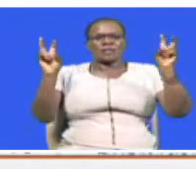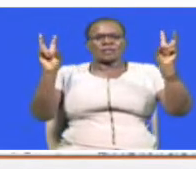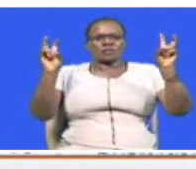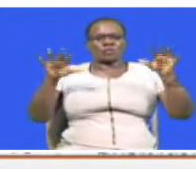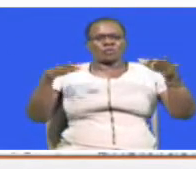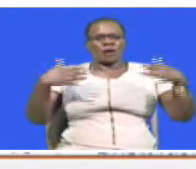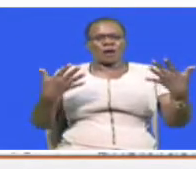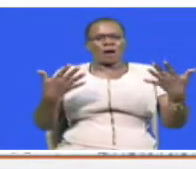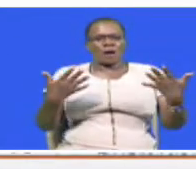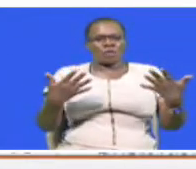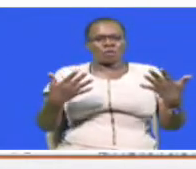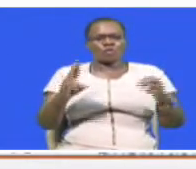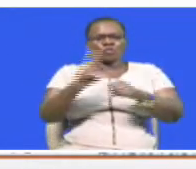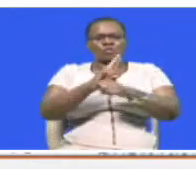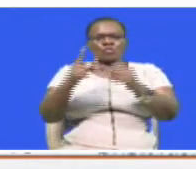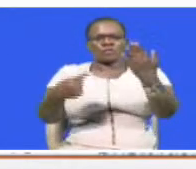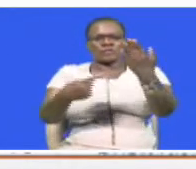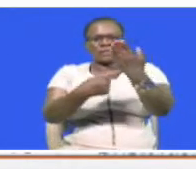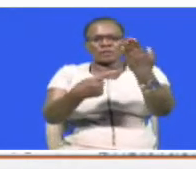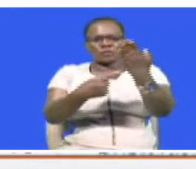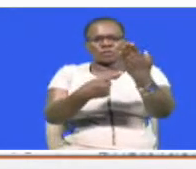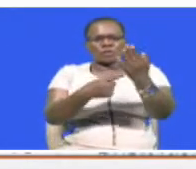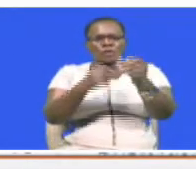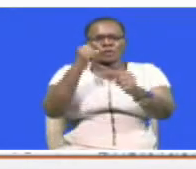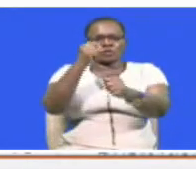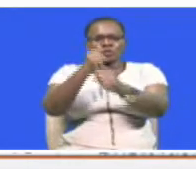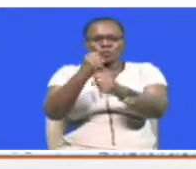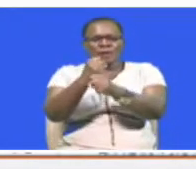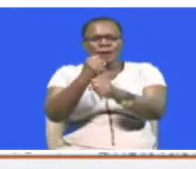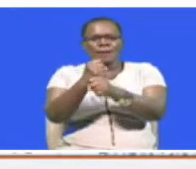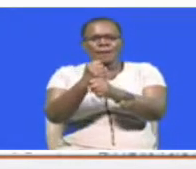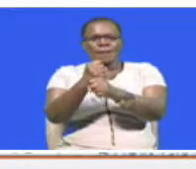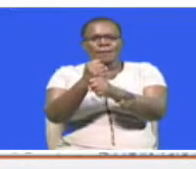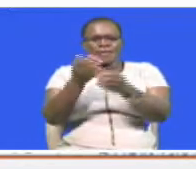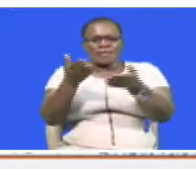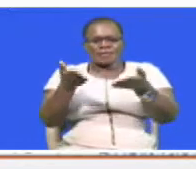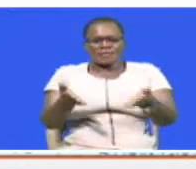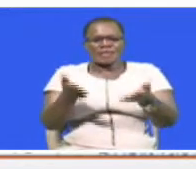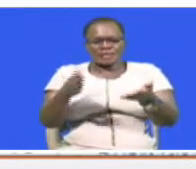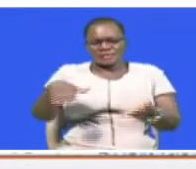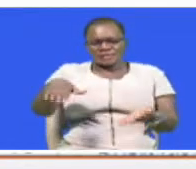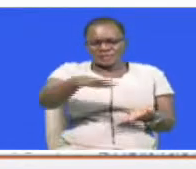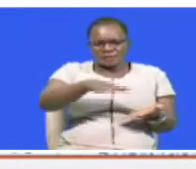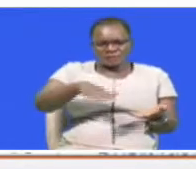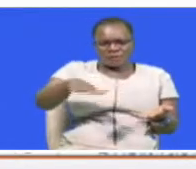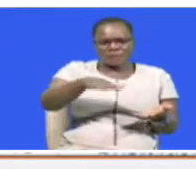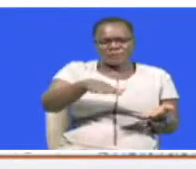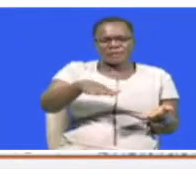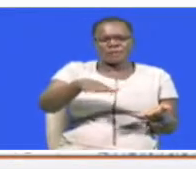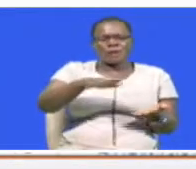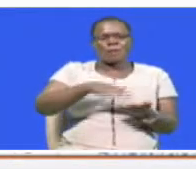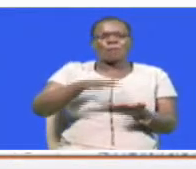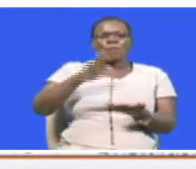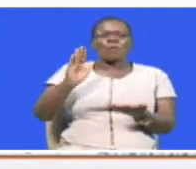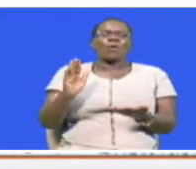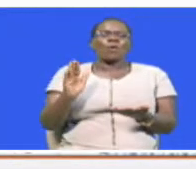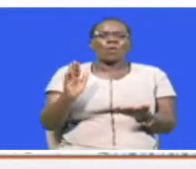to leverage on technology to make this particular space